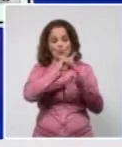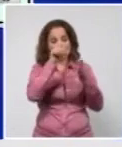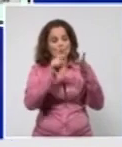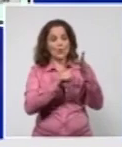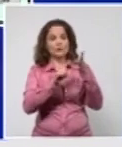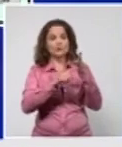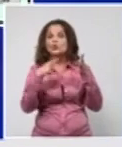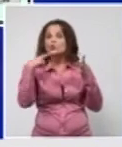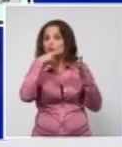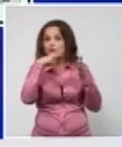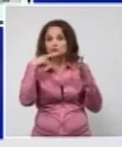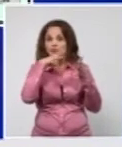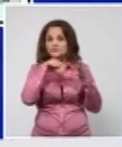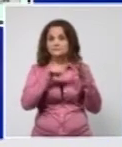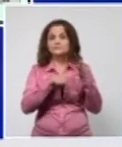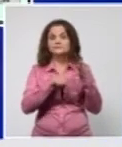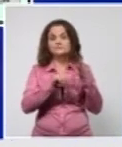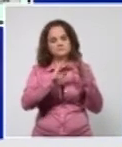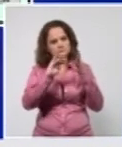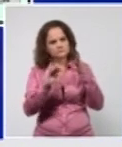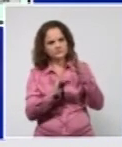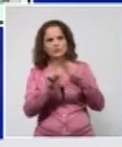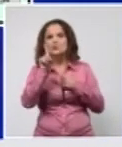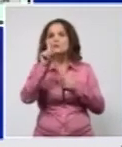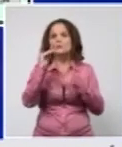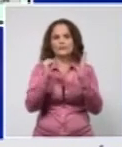204,756 deceased, India